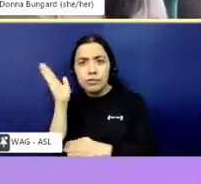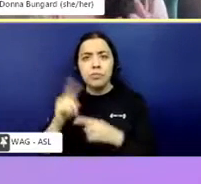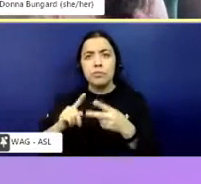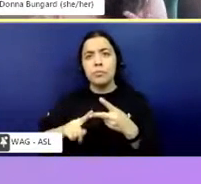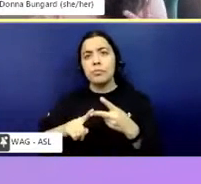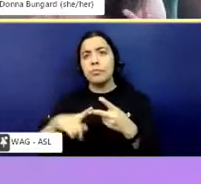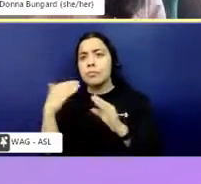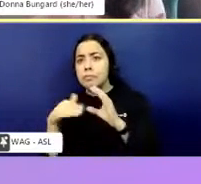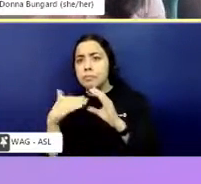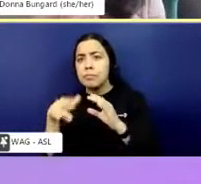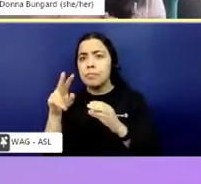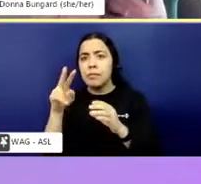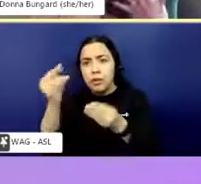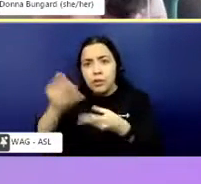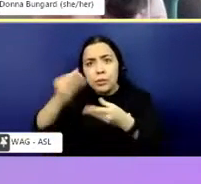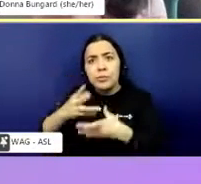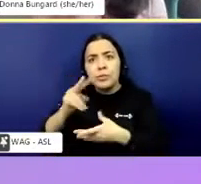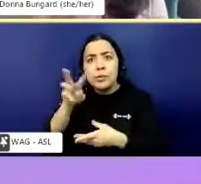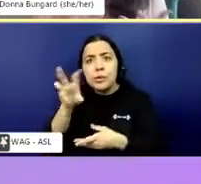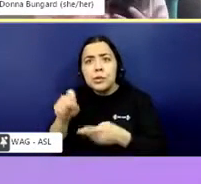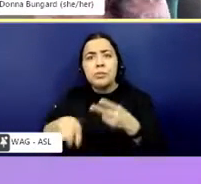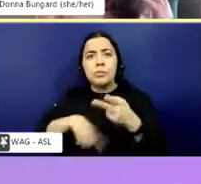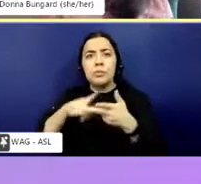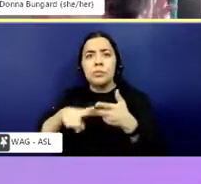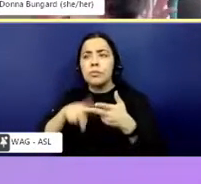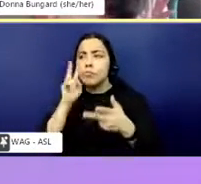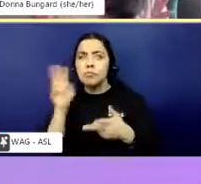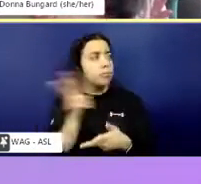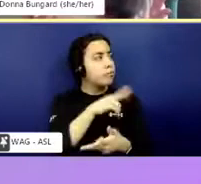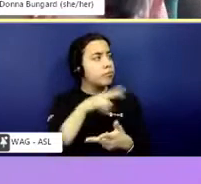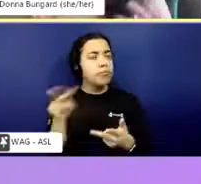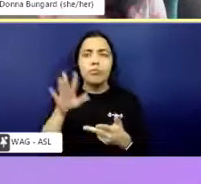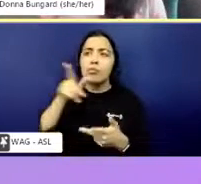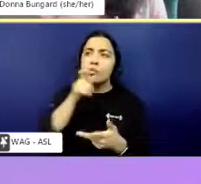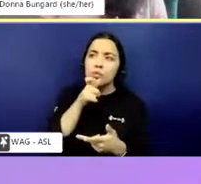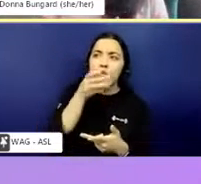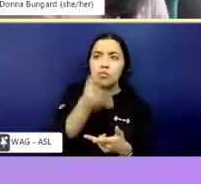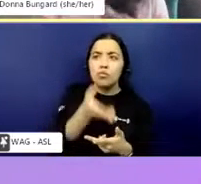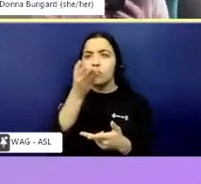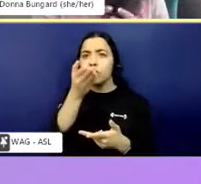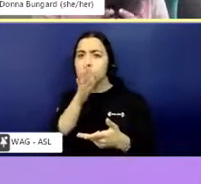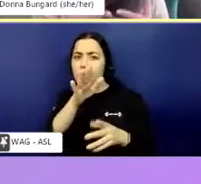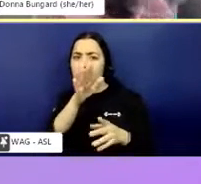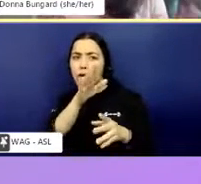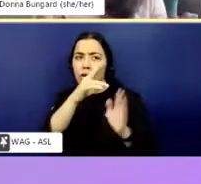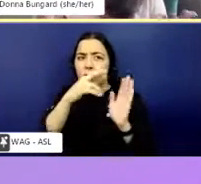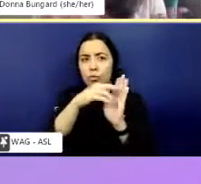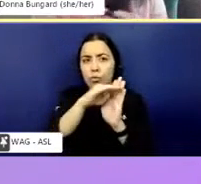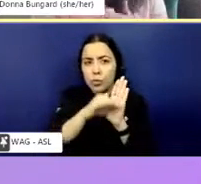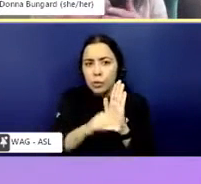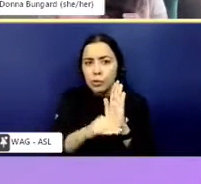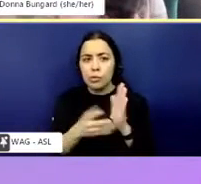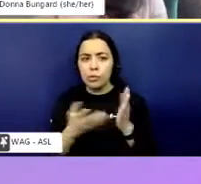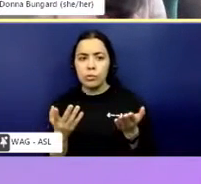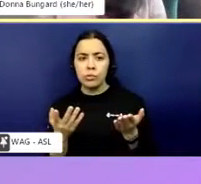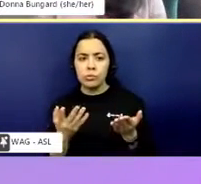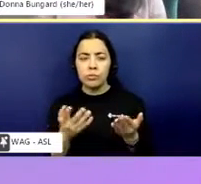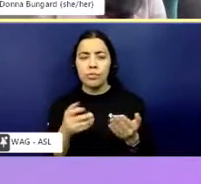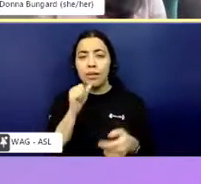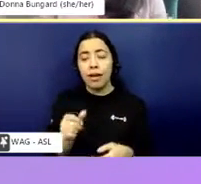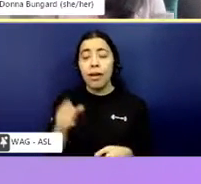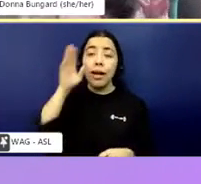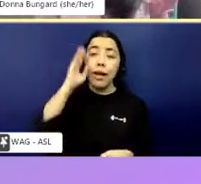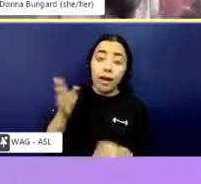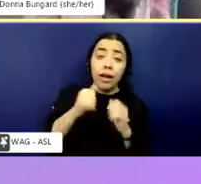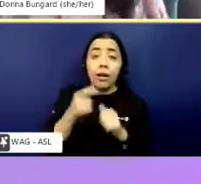newsletters, look around, figure out who it is, what their roles are. Instead of the informal, hey, how you doing